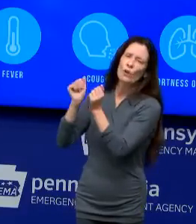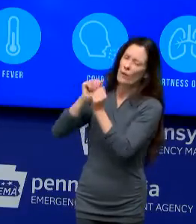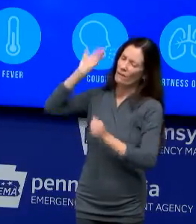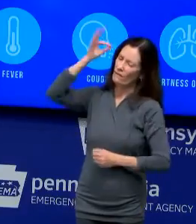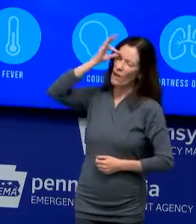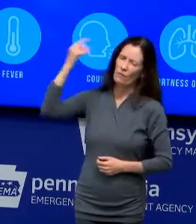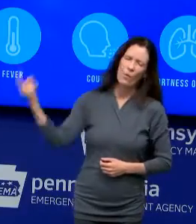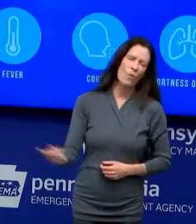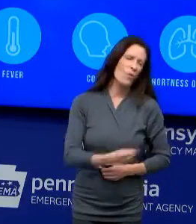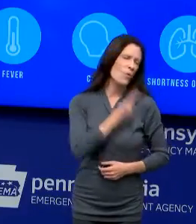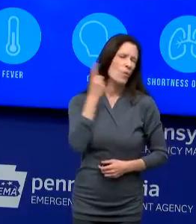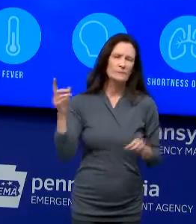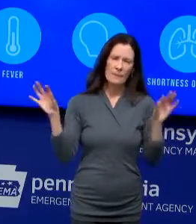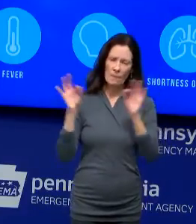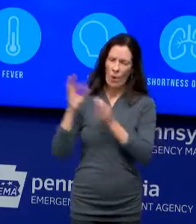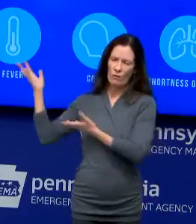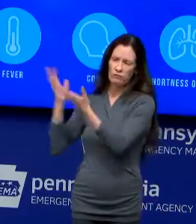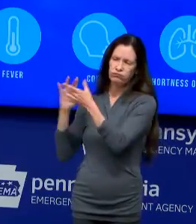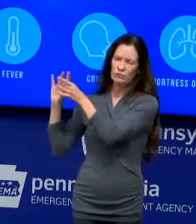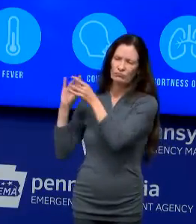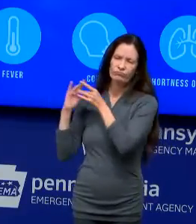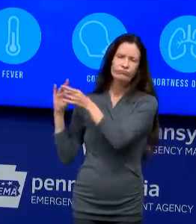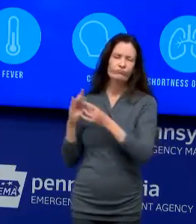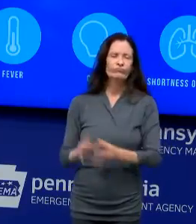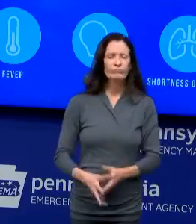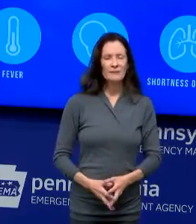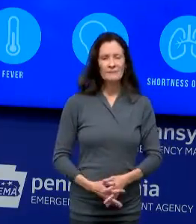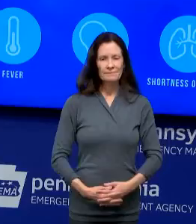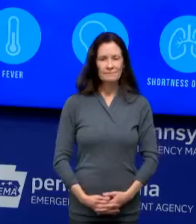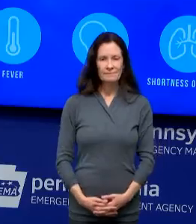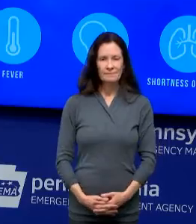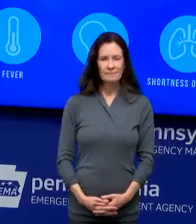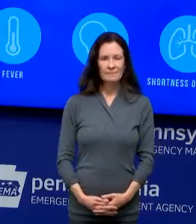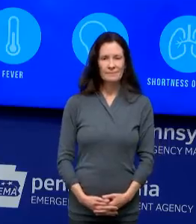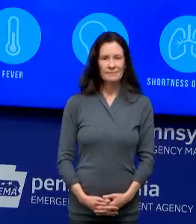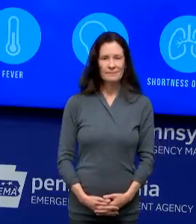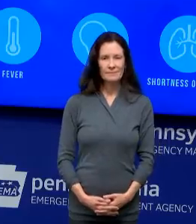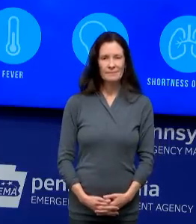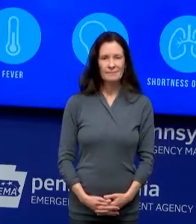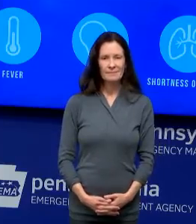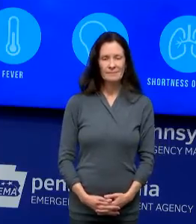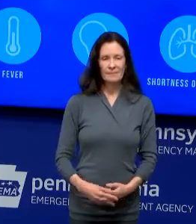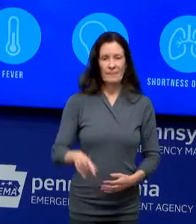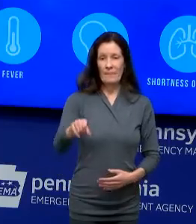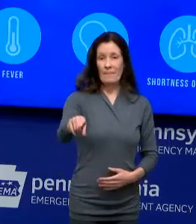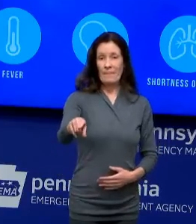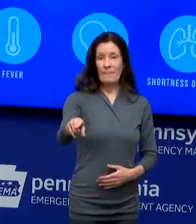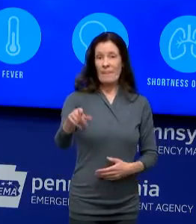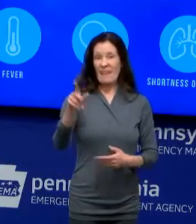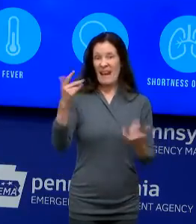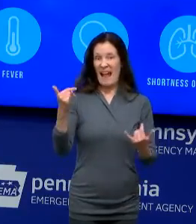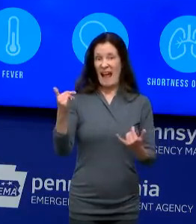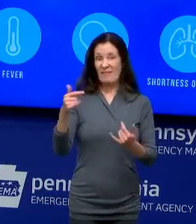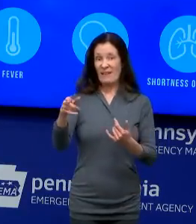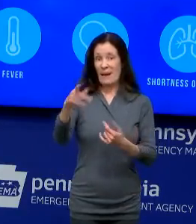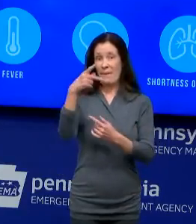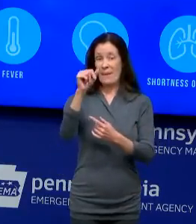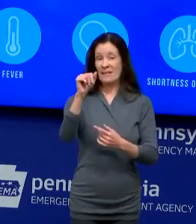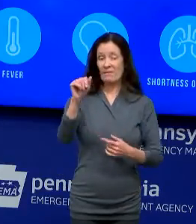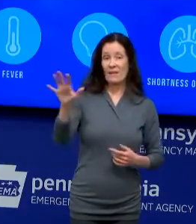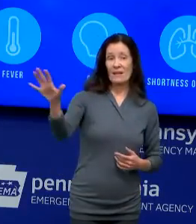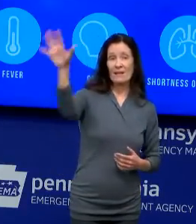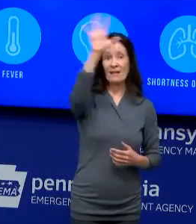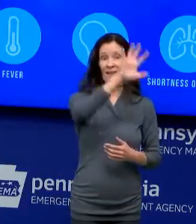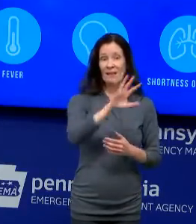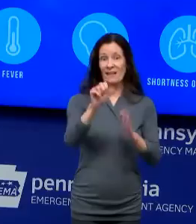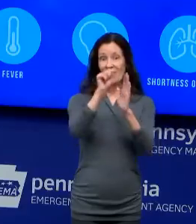reporting far fewer deaths in Philadelphia than the city itself is reporting. Can you explain the discrepancy, and is there an